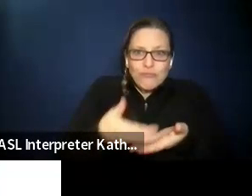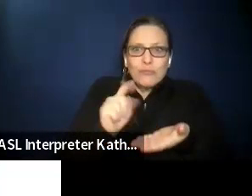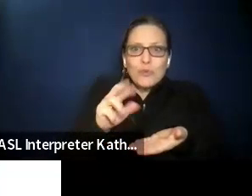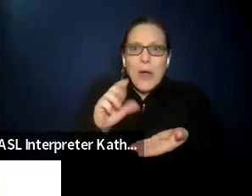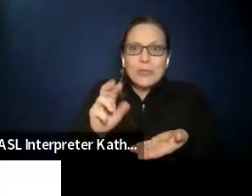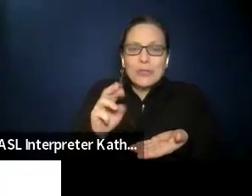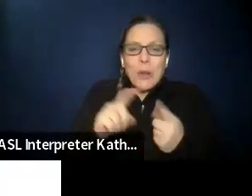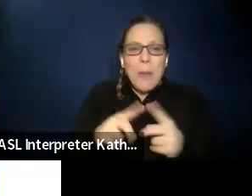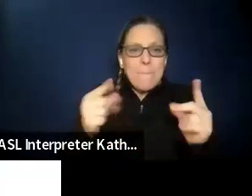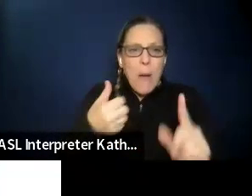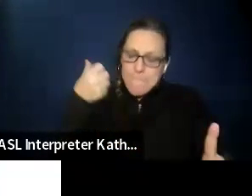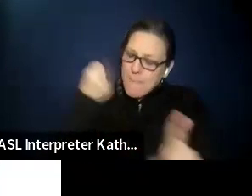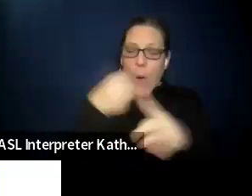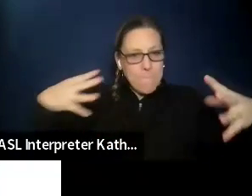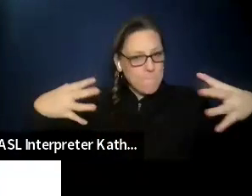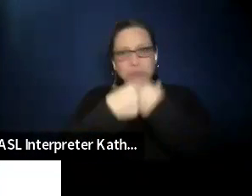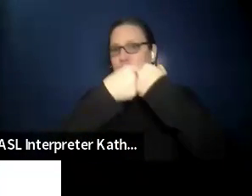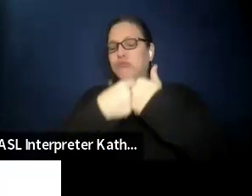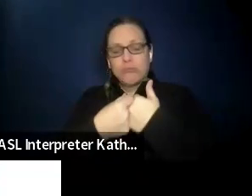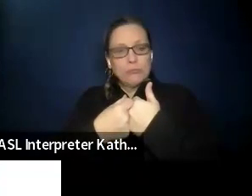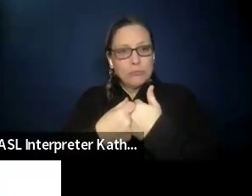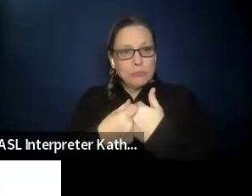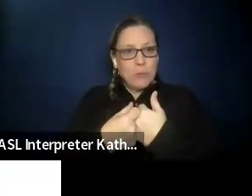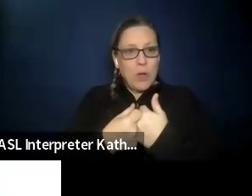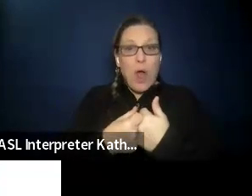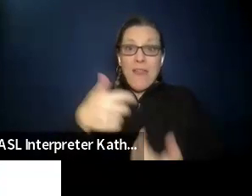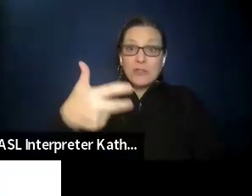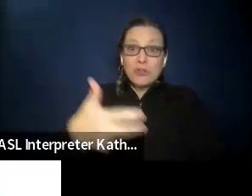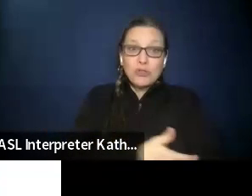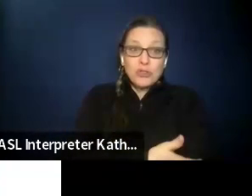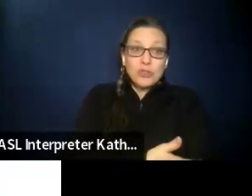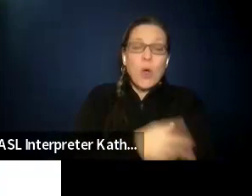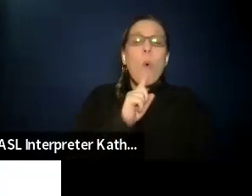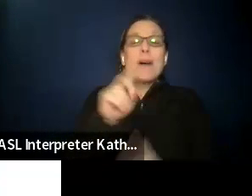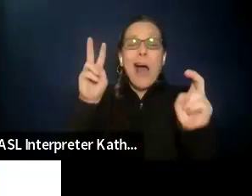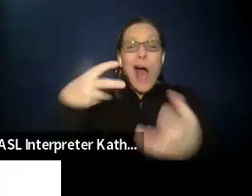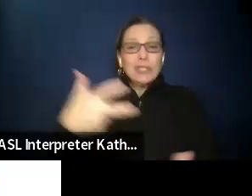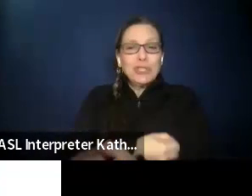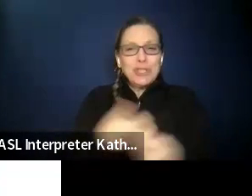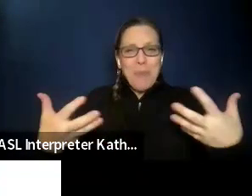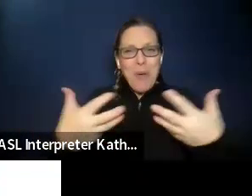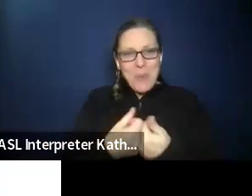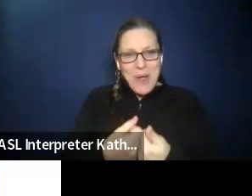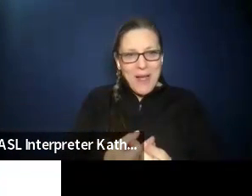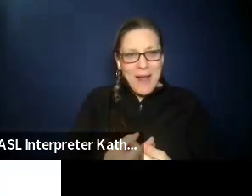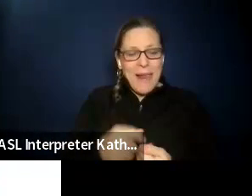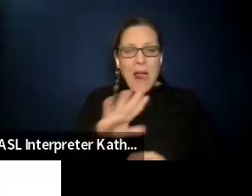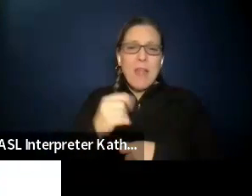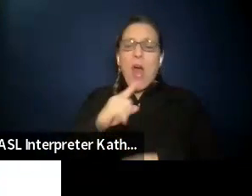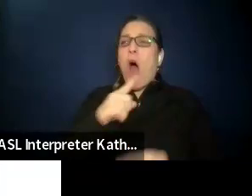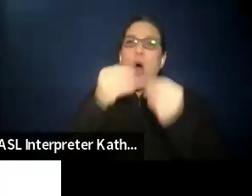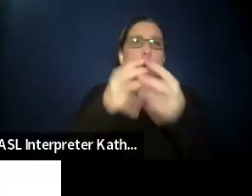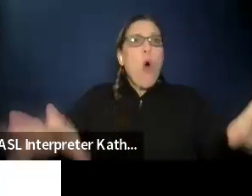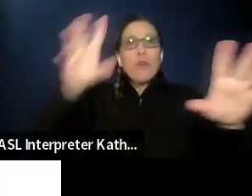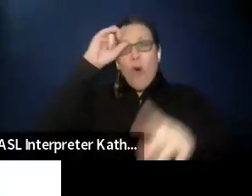sudden, smash, crash, bam, the flock has been shipwrecked. They're cursed and they're lost